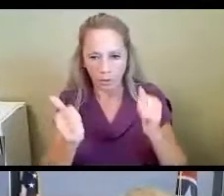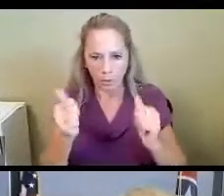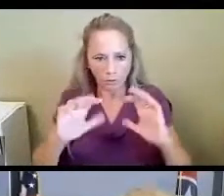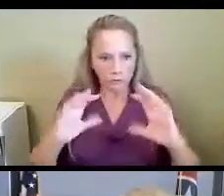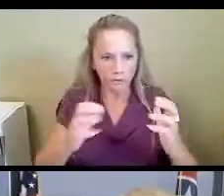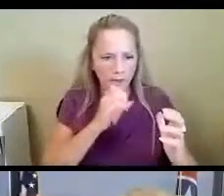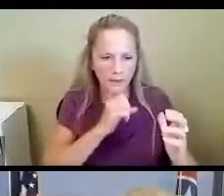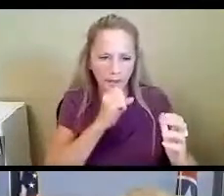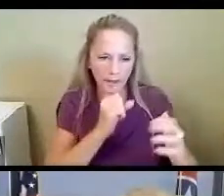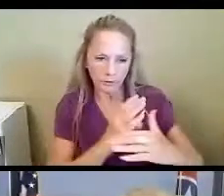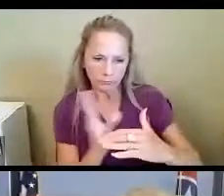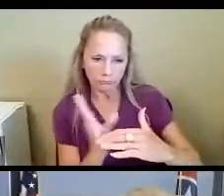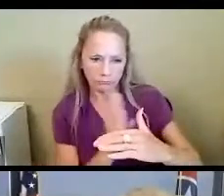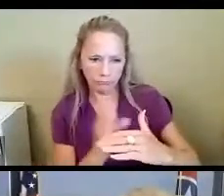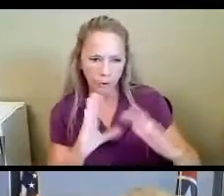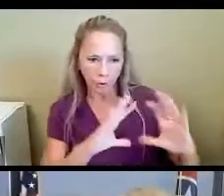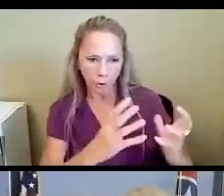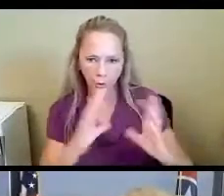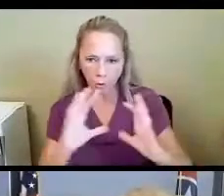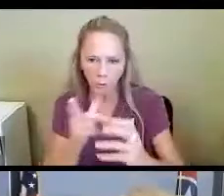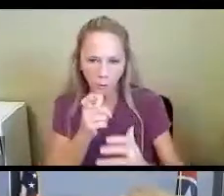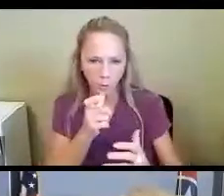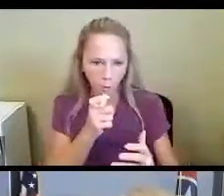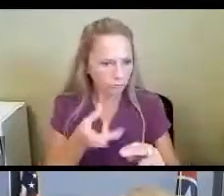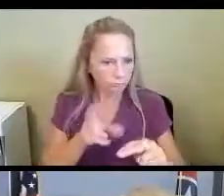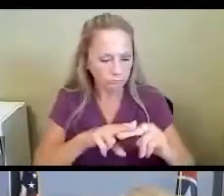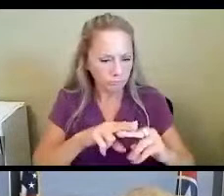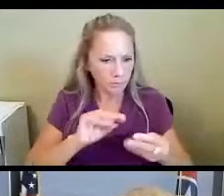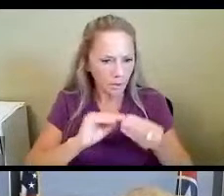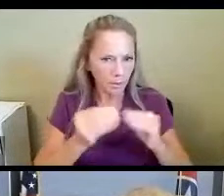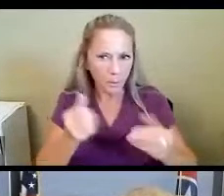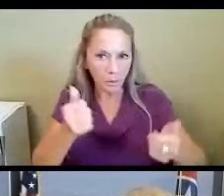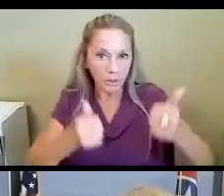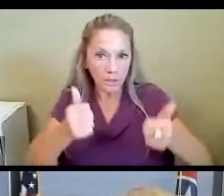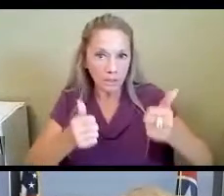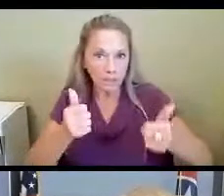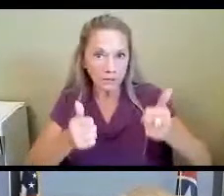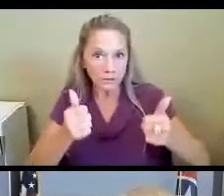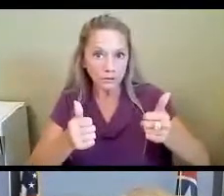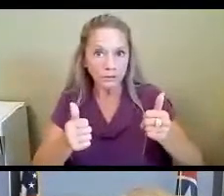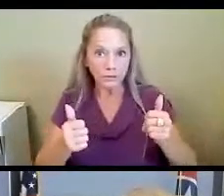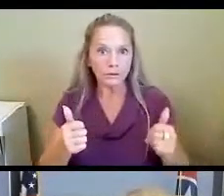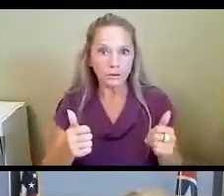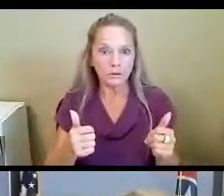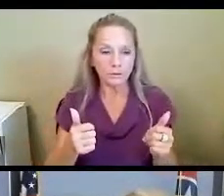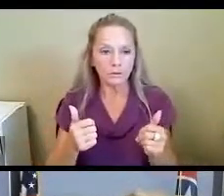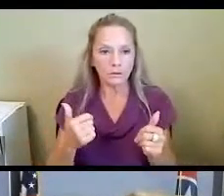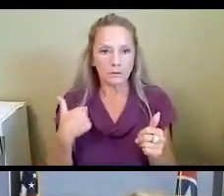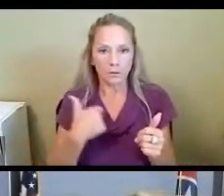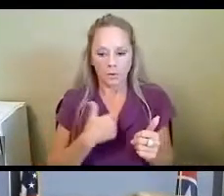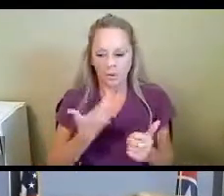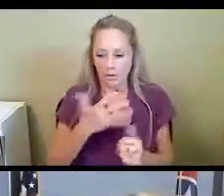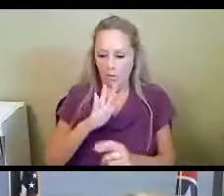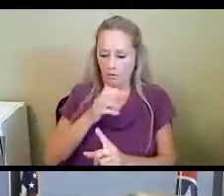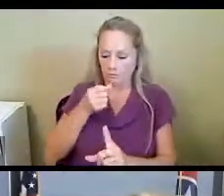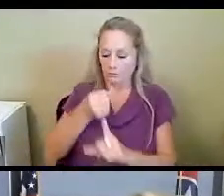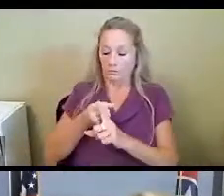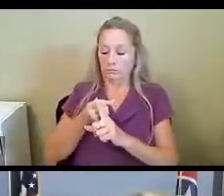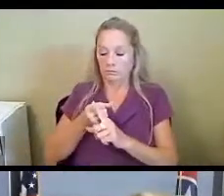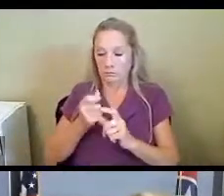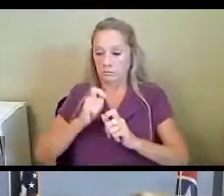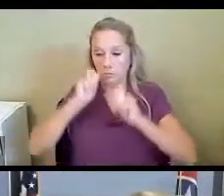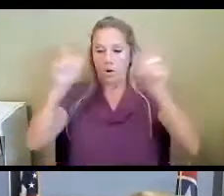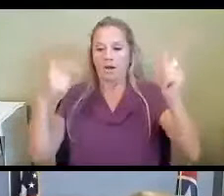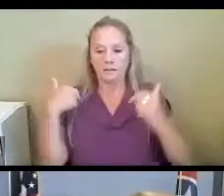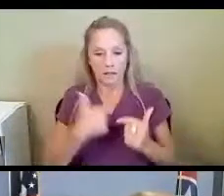COVID, the more likely it is that from a healthcare infrastructure perspective, we could get surprised, which is the last thing that we want. Because